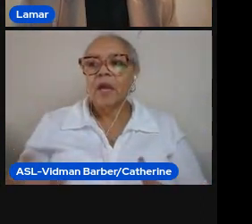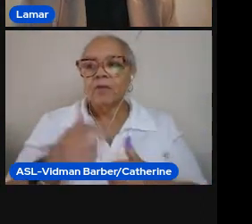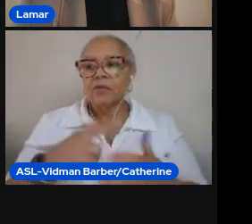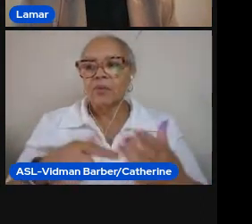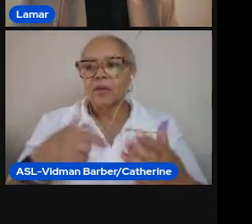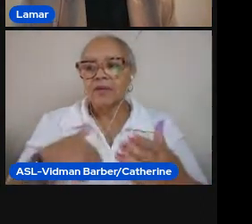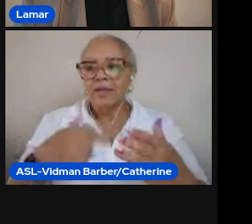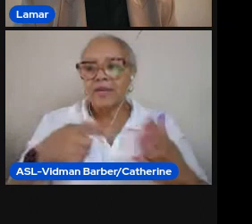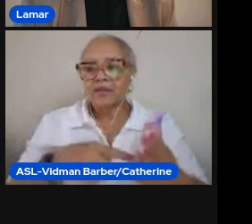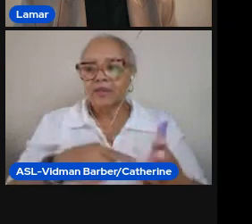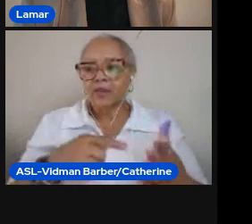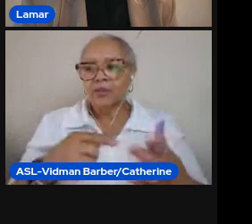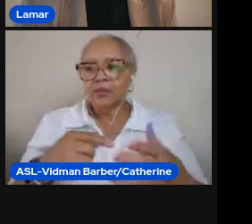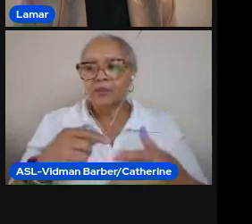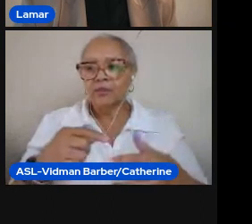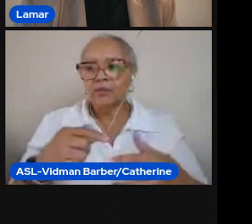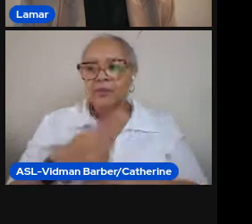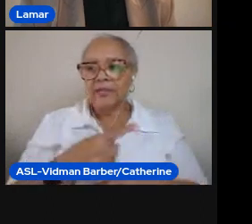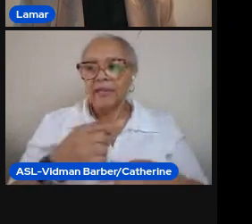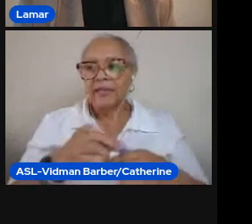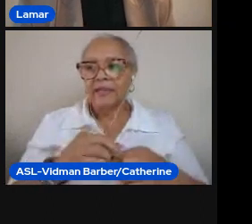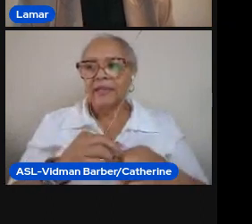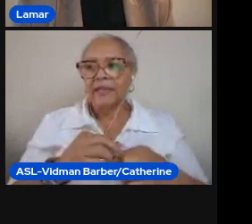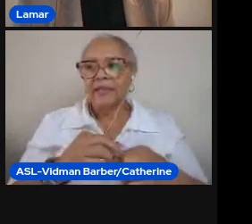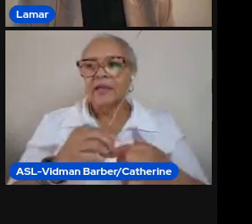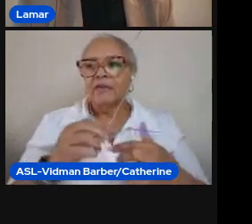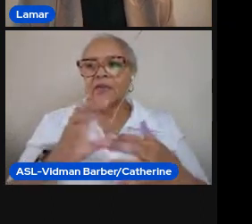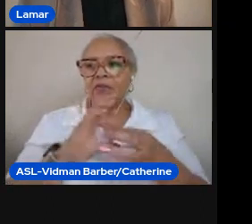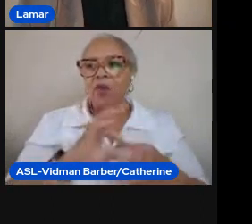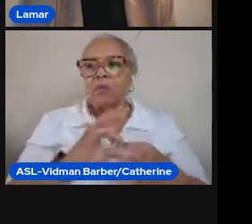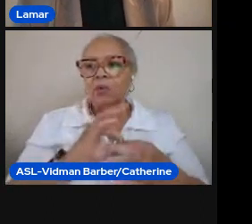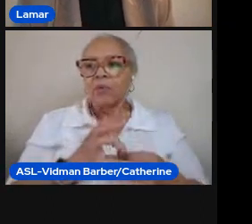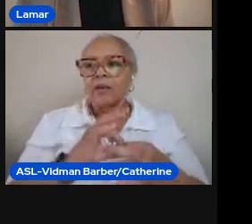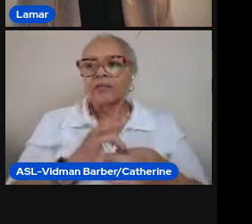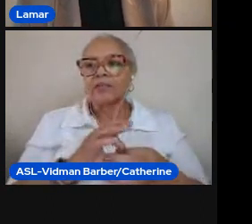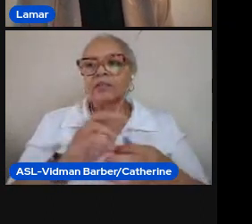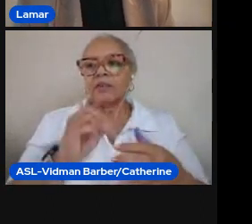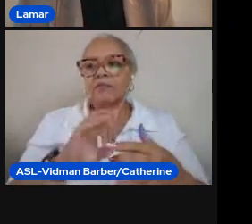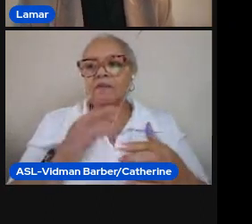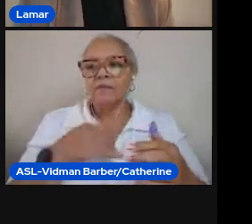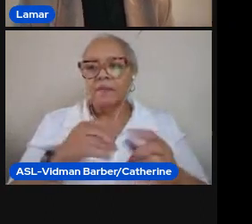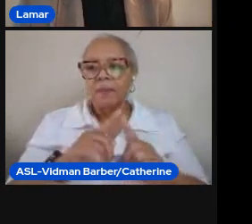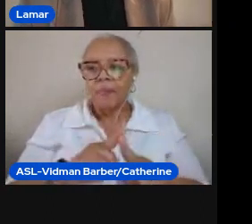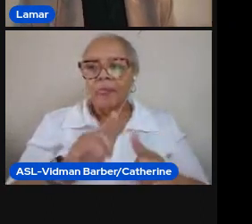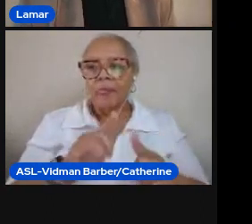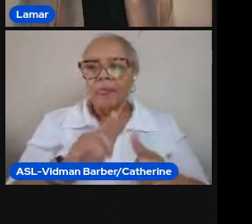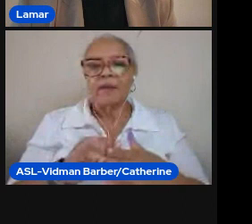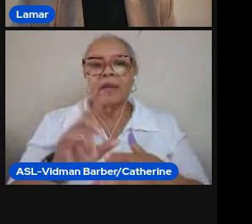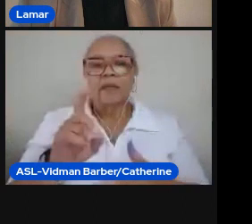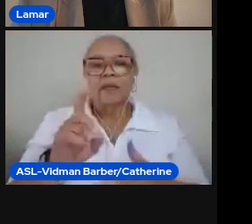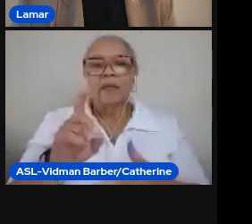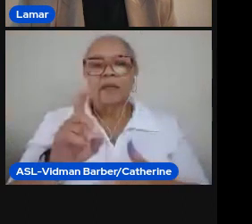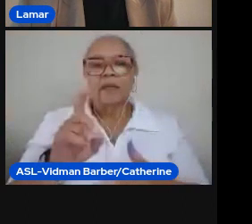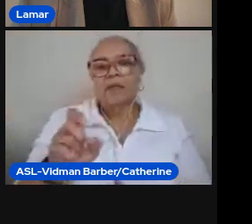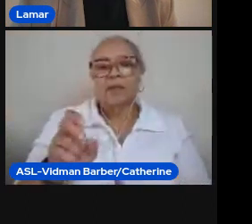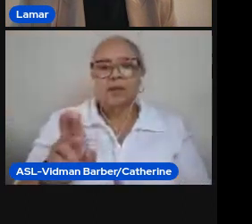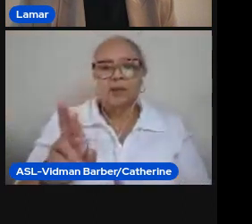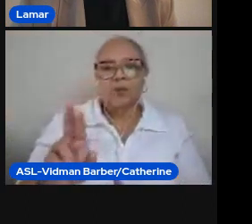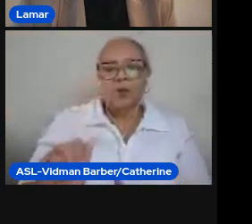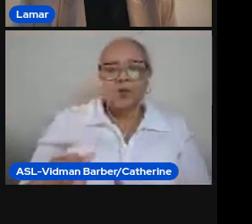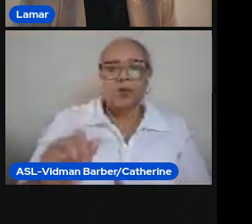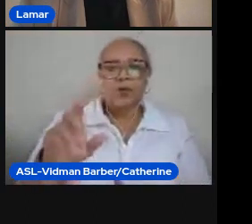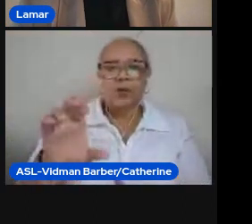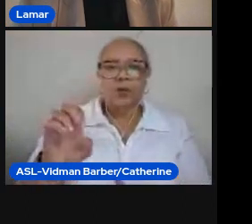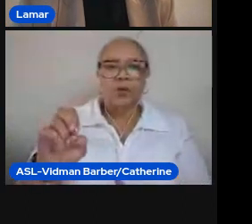was done in cooperation with my mentor then, which is Dr. Laura Cook. And I'm currently